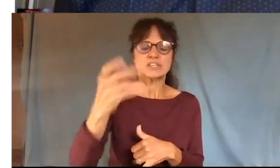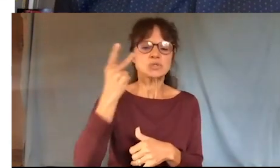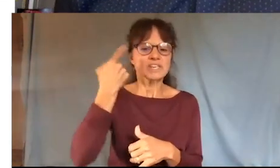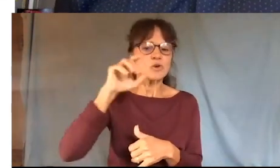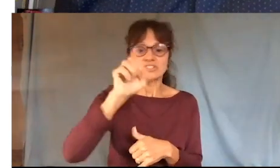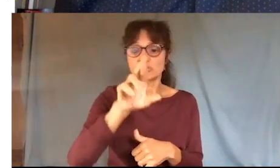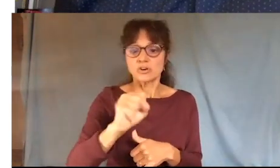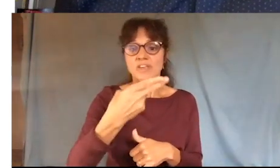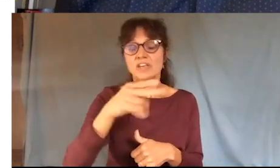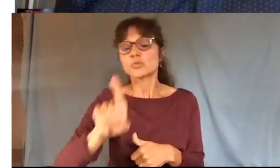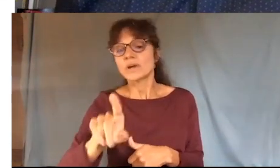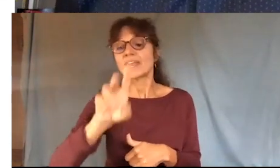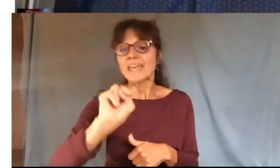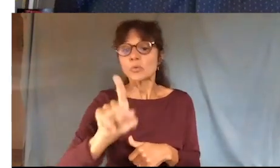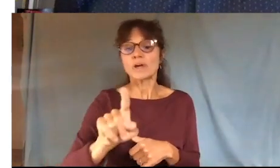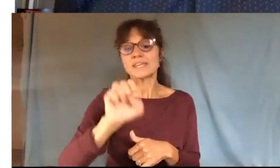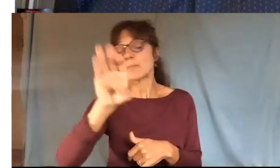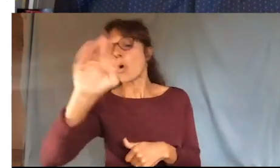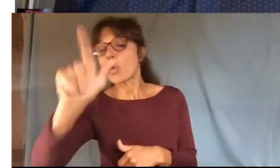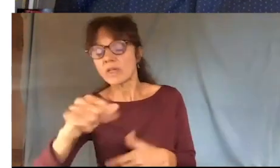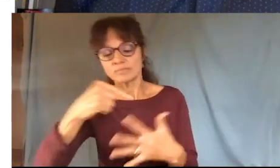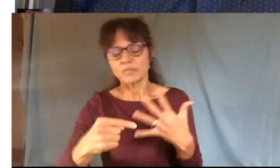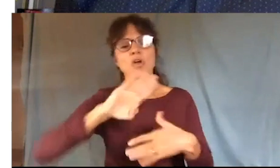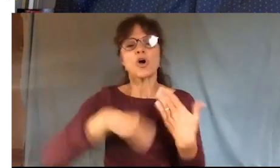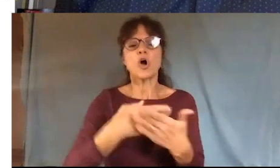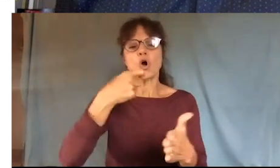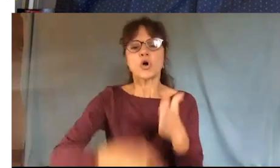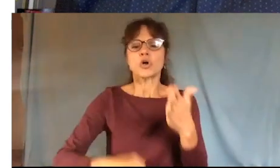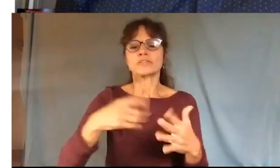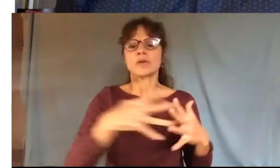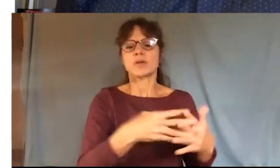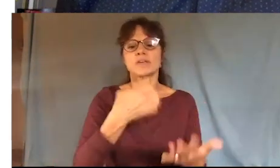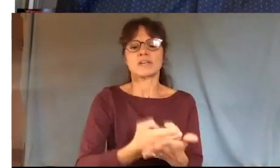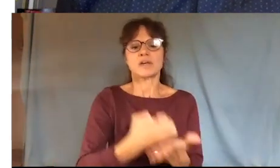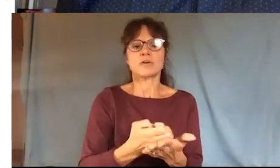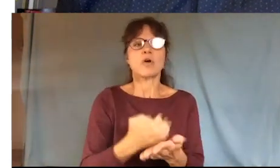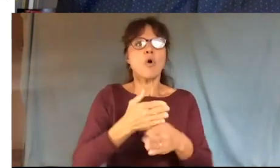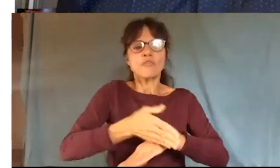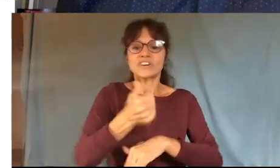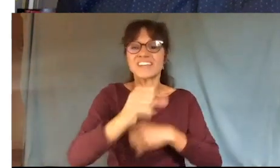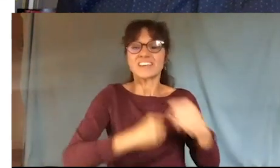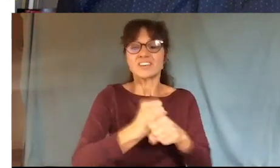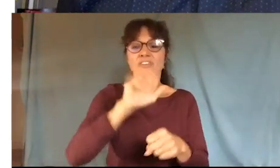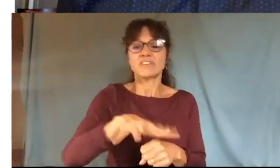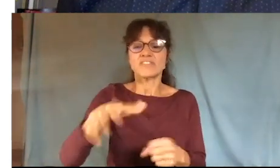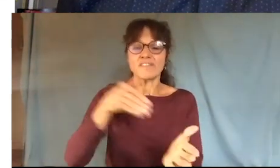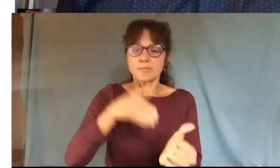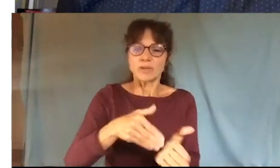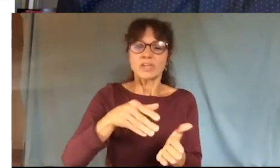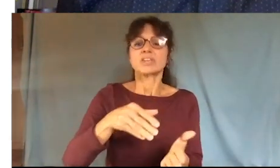SARS, H1N1, Ebola, et cetera, that they all cost the American economy over 10 years about $55 billion or $40